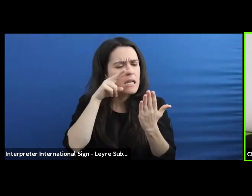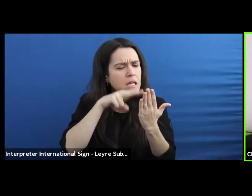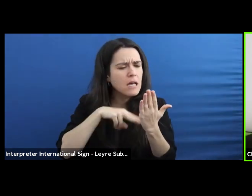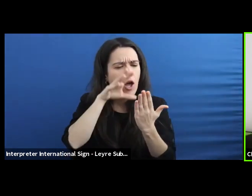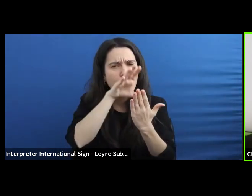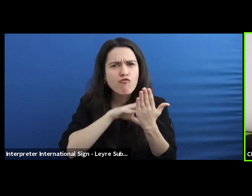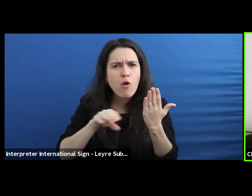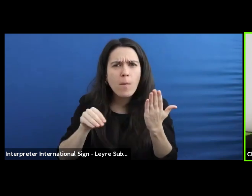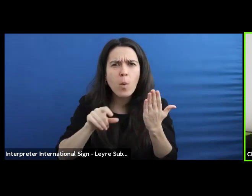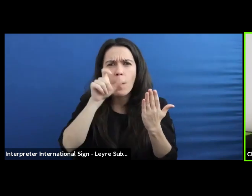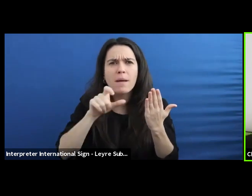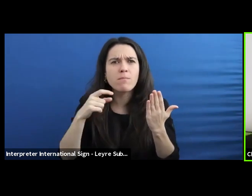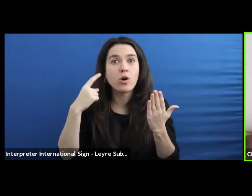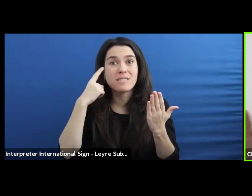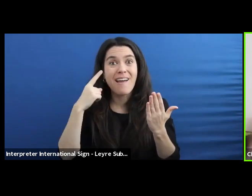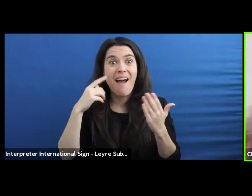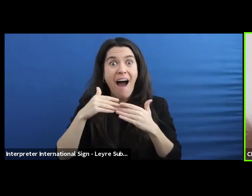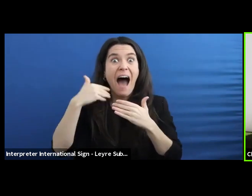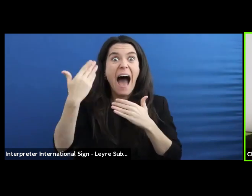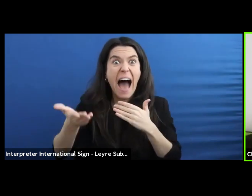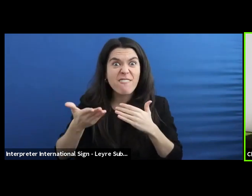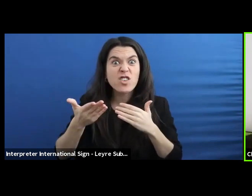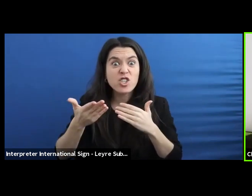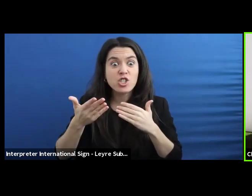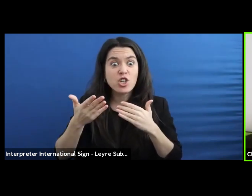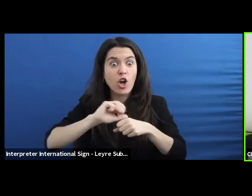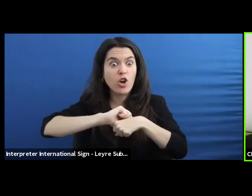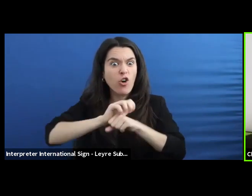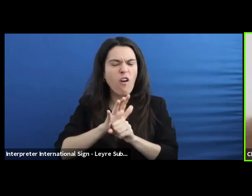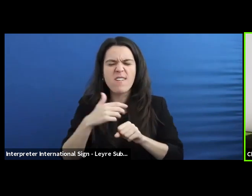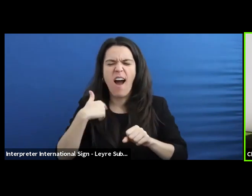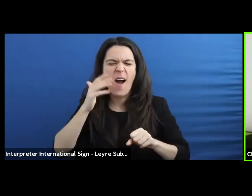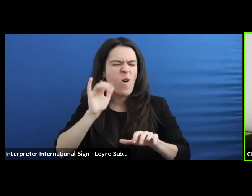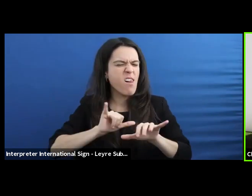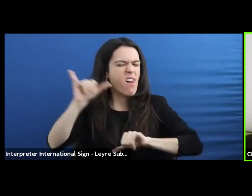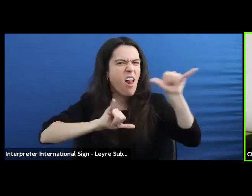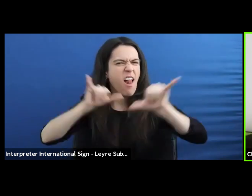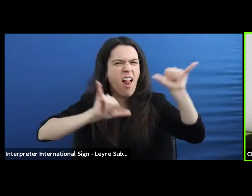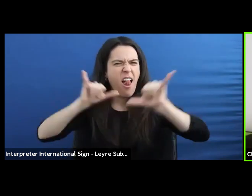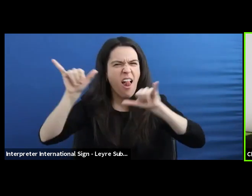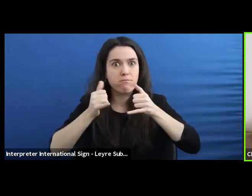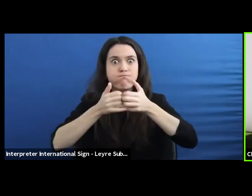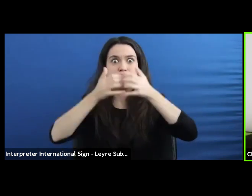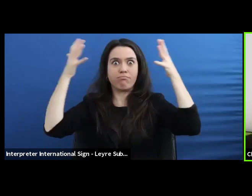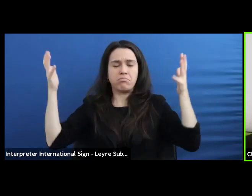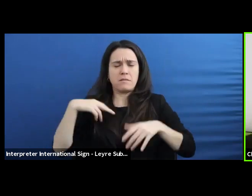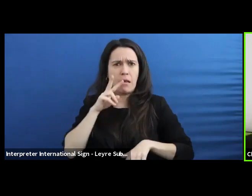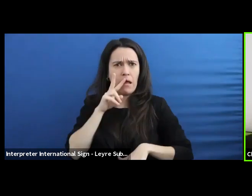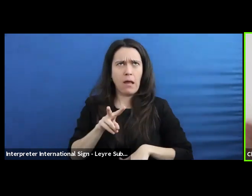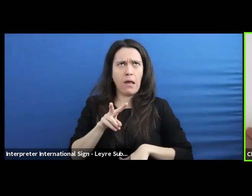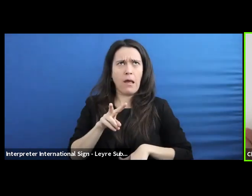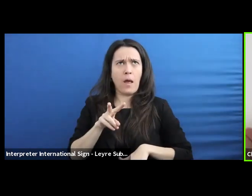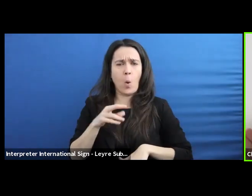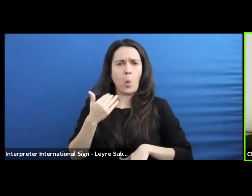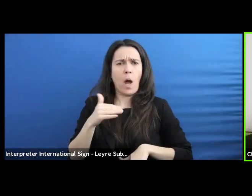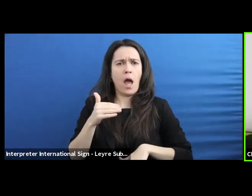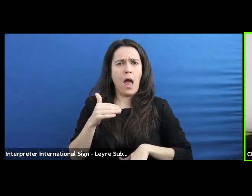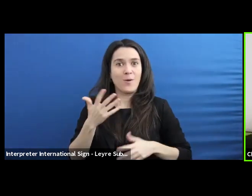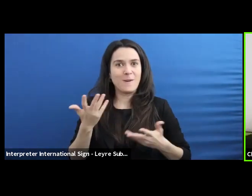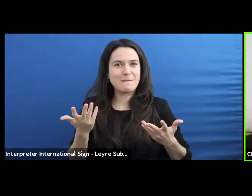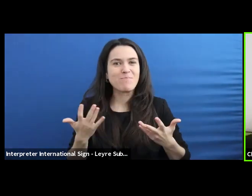travel more after the crisis. So, you know, perception is a perception of public attitude is volatile and you need to somehow fix the